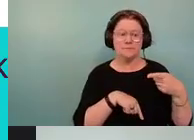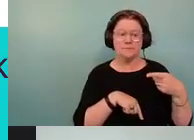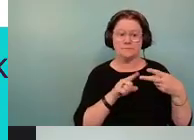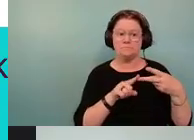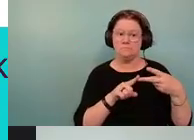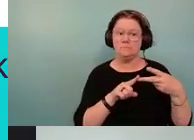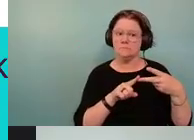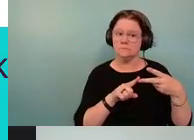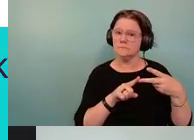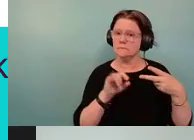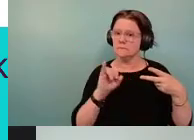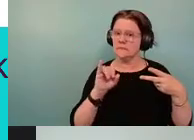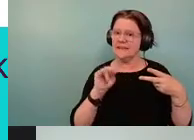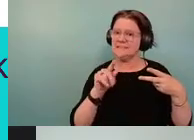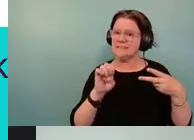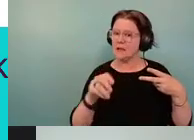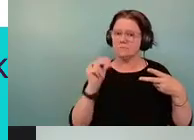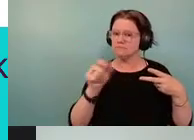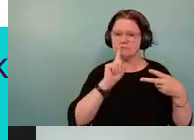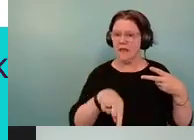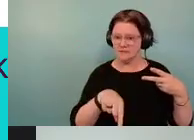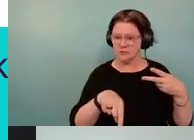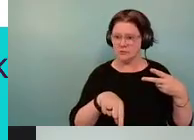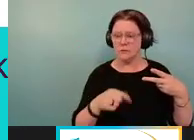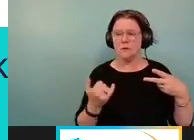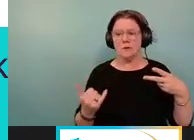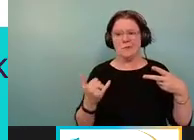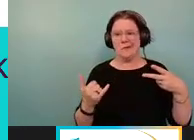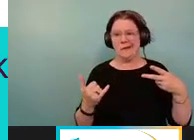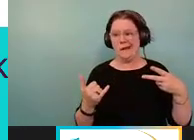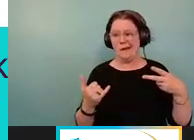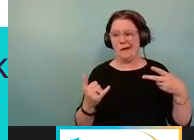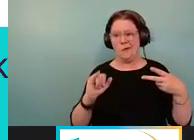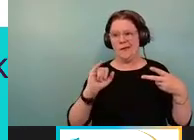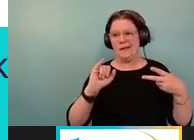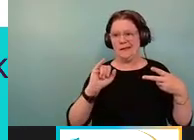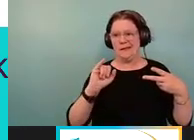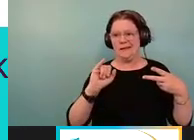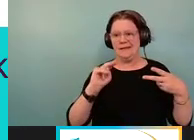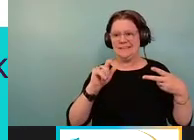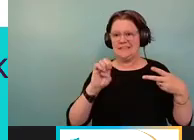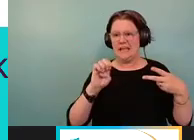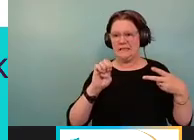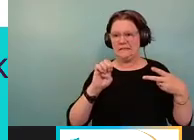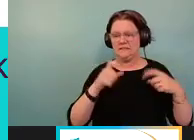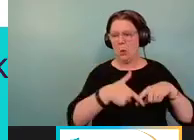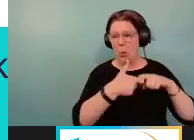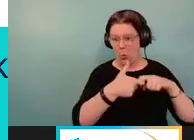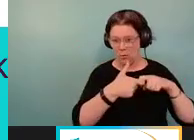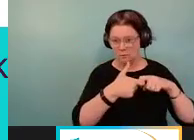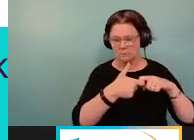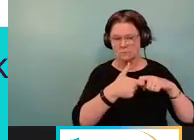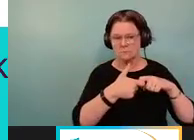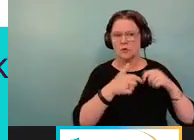Intake is a line that we'll answer. Right now, we don't have intake up because we're transferring to a new system, but you